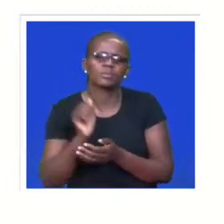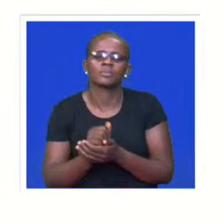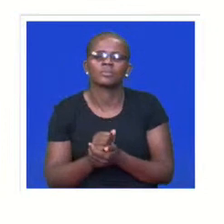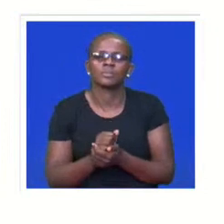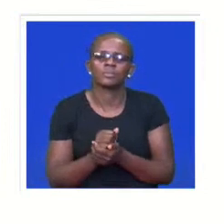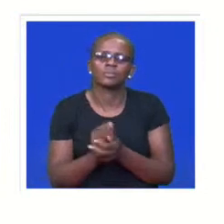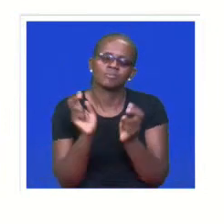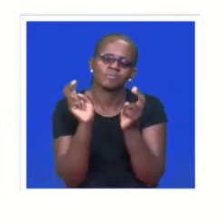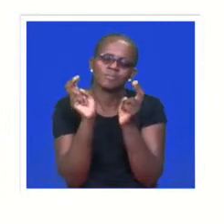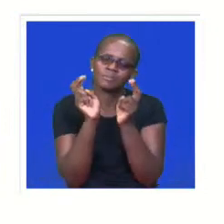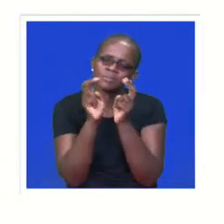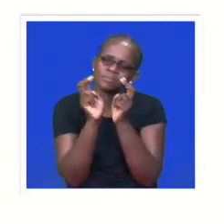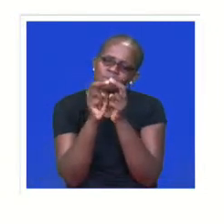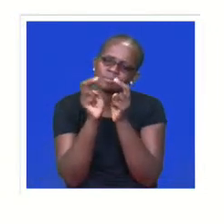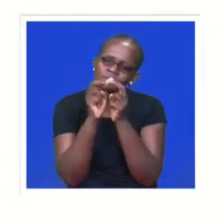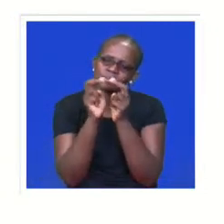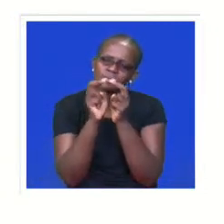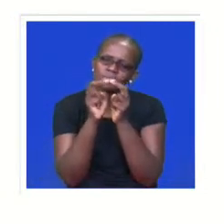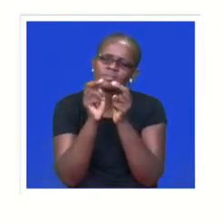mouse,